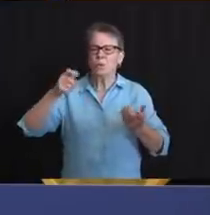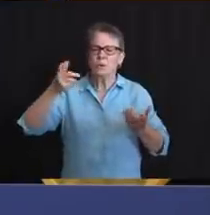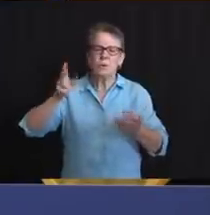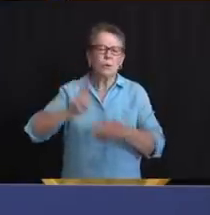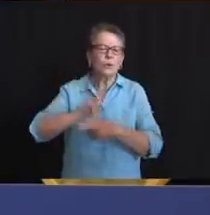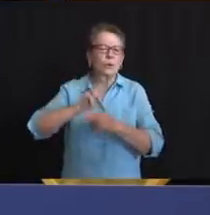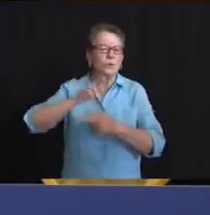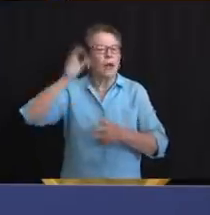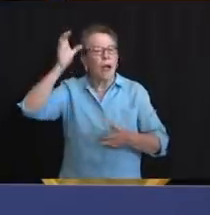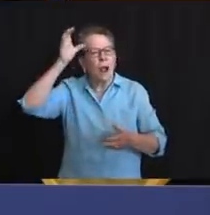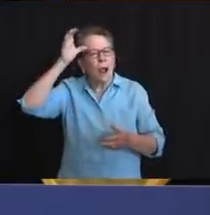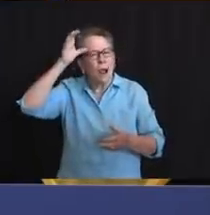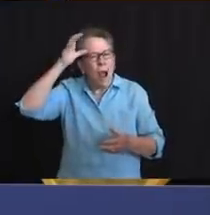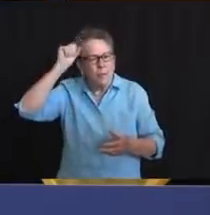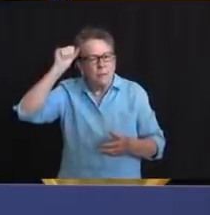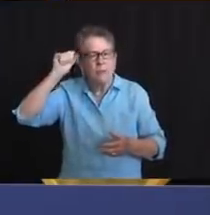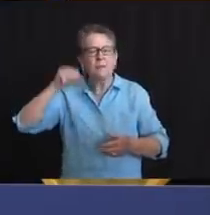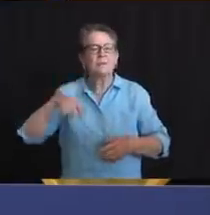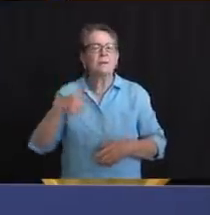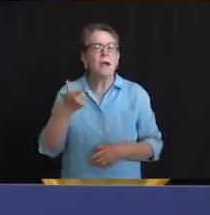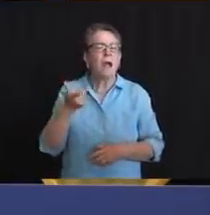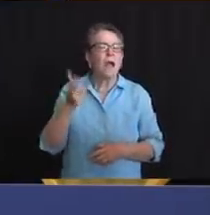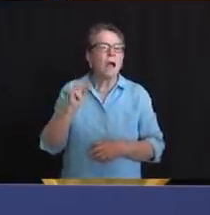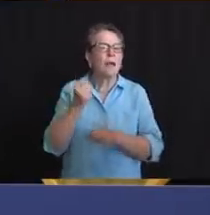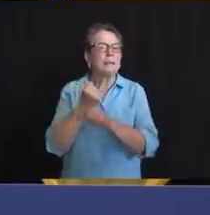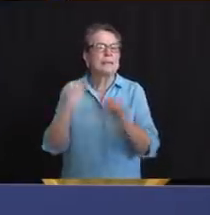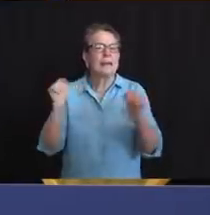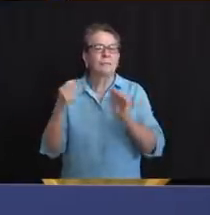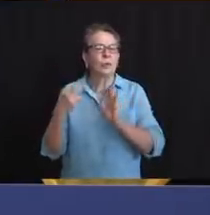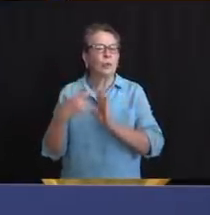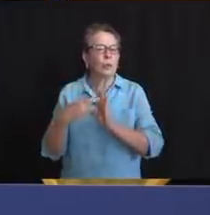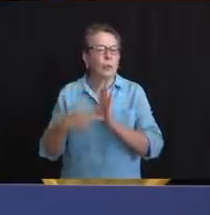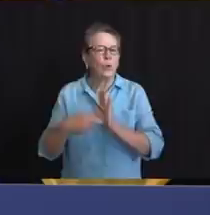at the state level. And I hope we get there sooner than later.